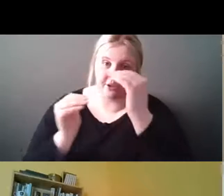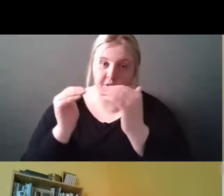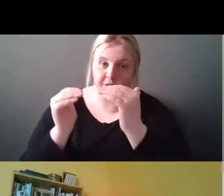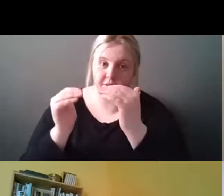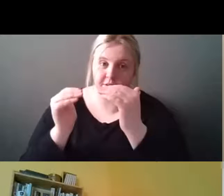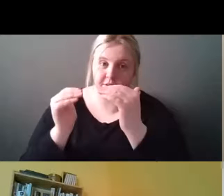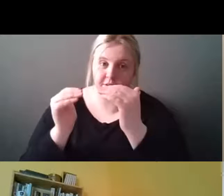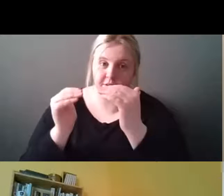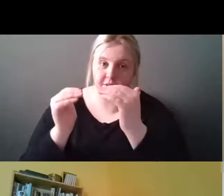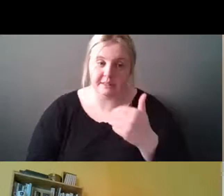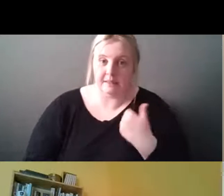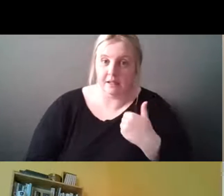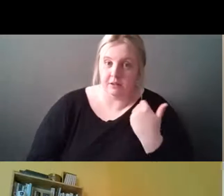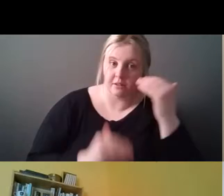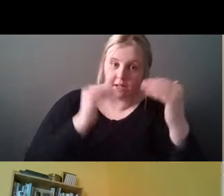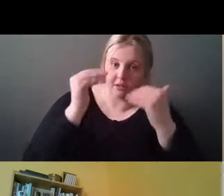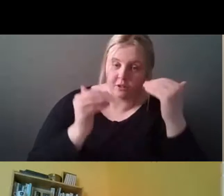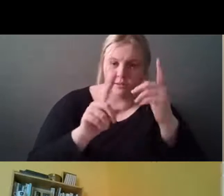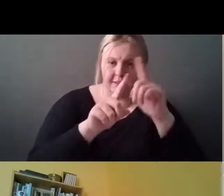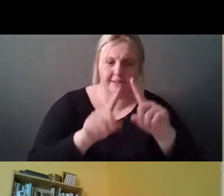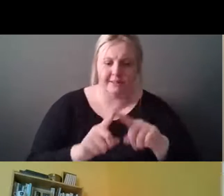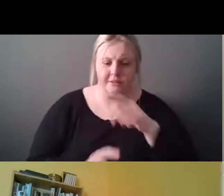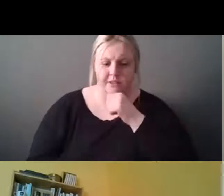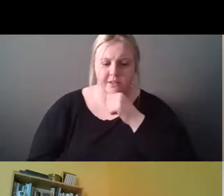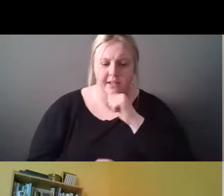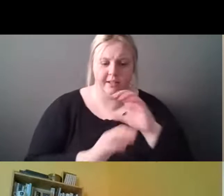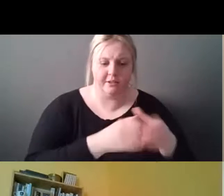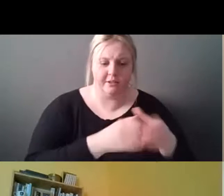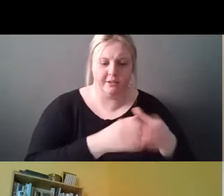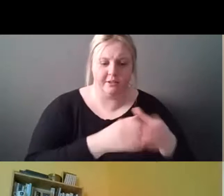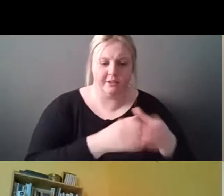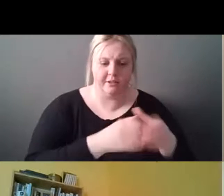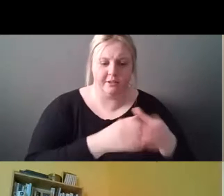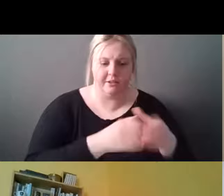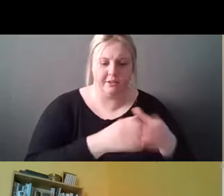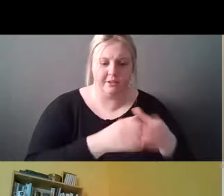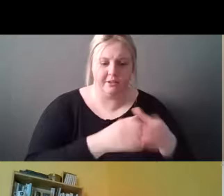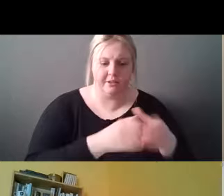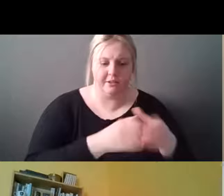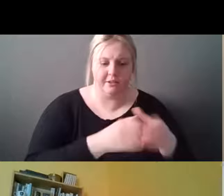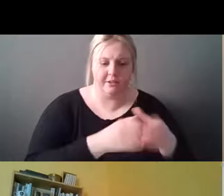younger adults, all the different age groups, the way they interact and behave each other.